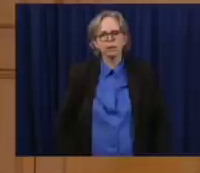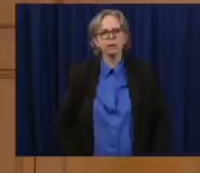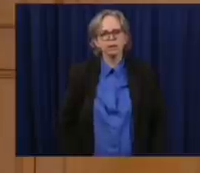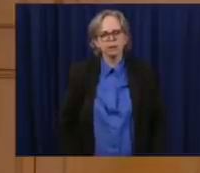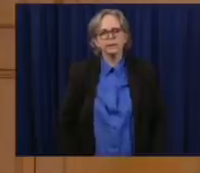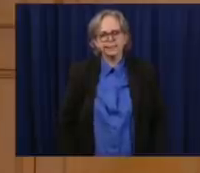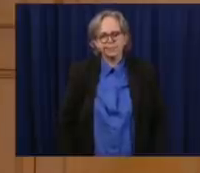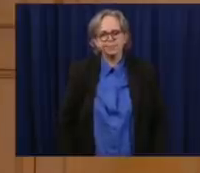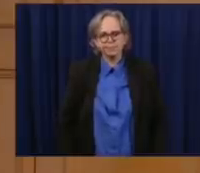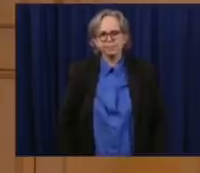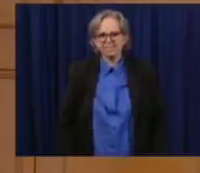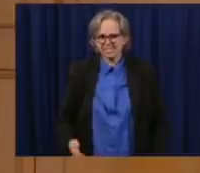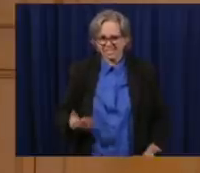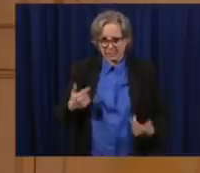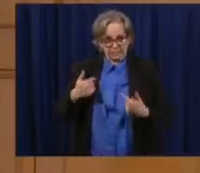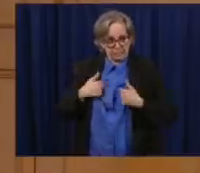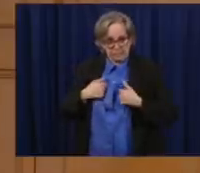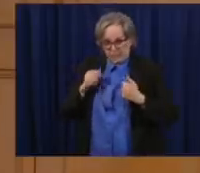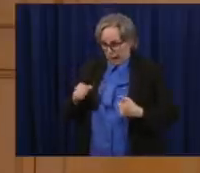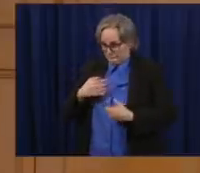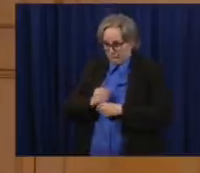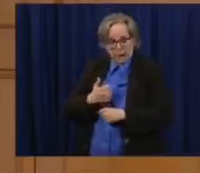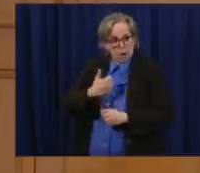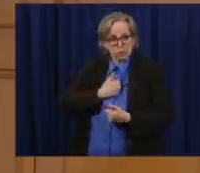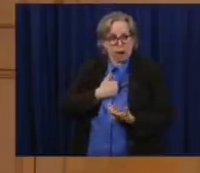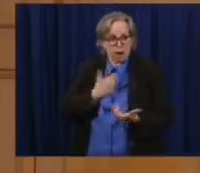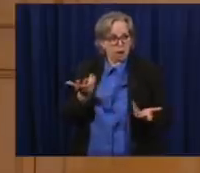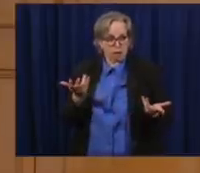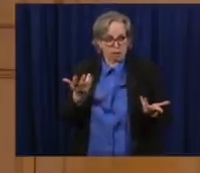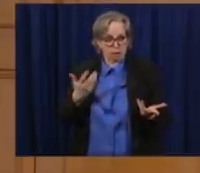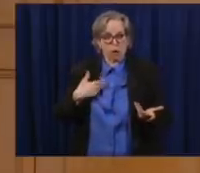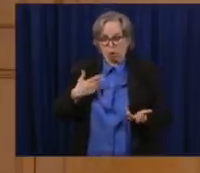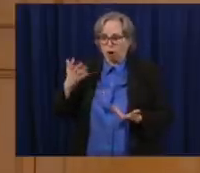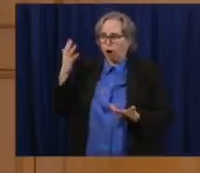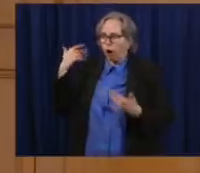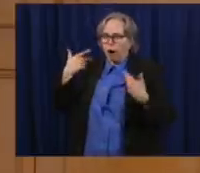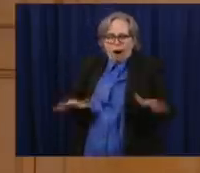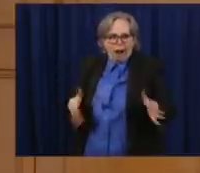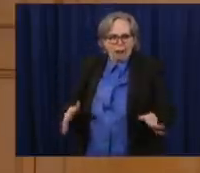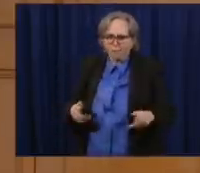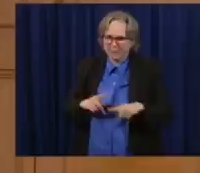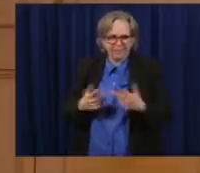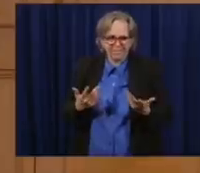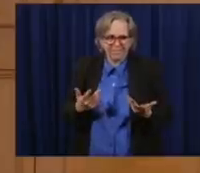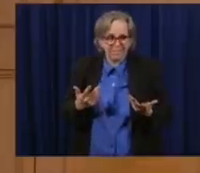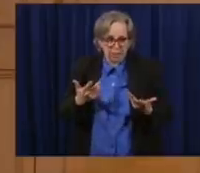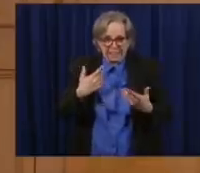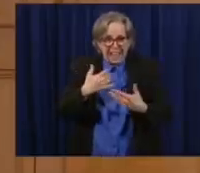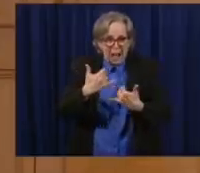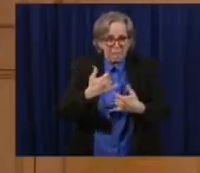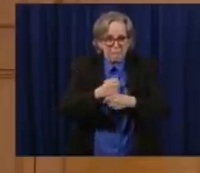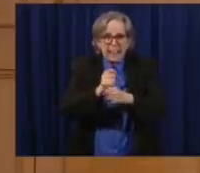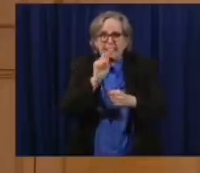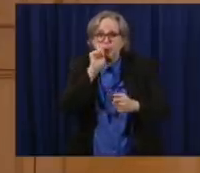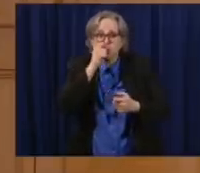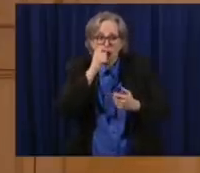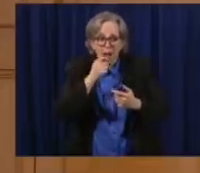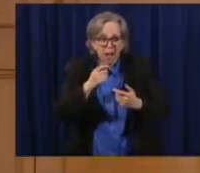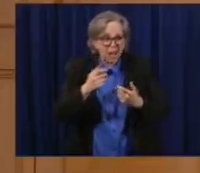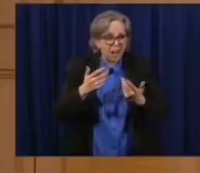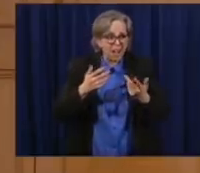that we could make ourselves, we've made it already. We've figured out a way to do it. We've made swabs. We have made the little viral